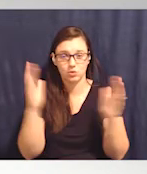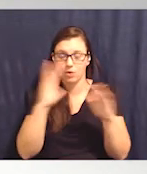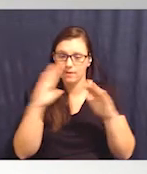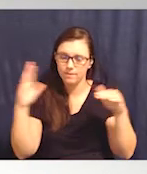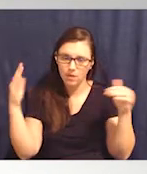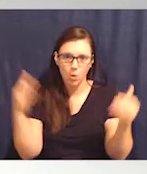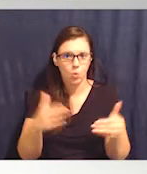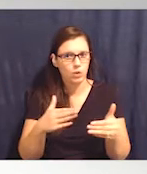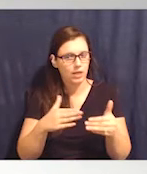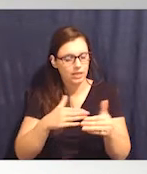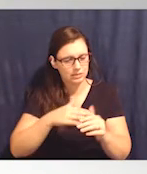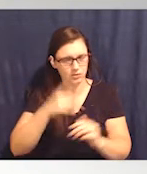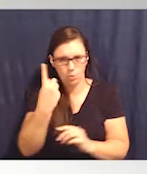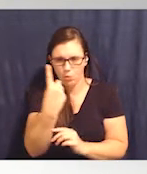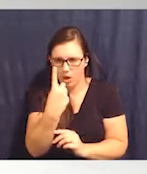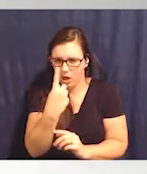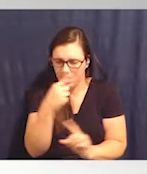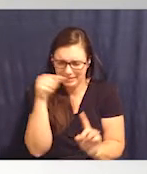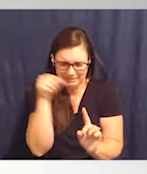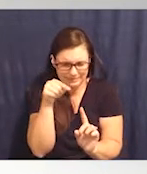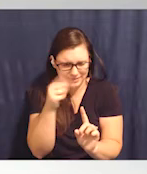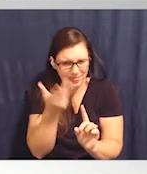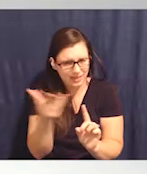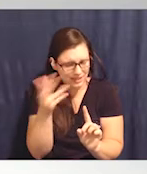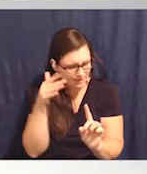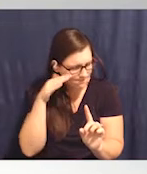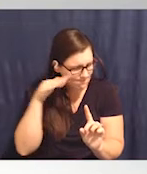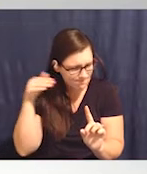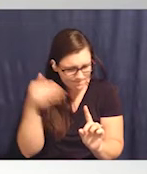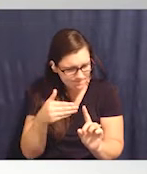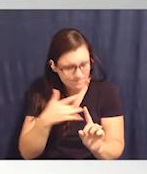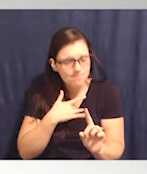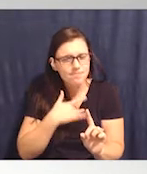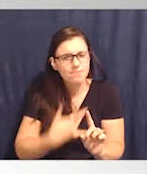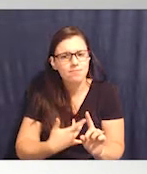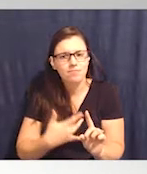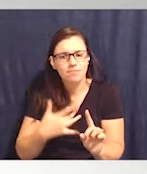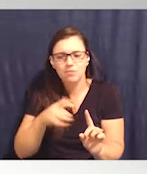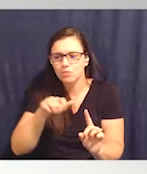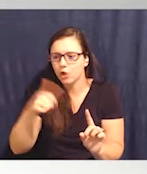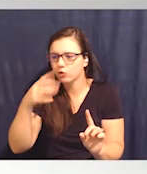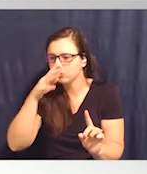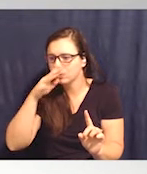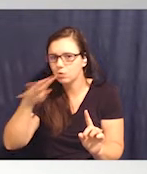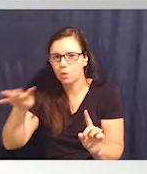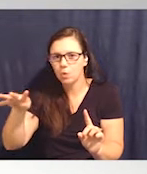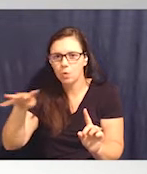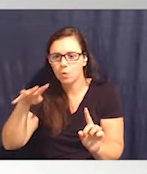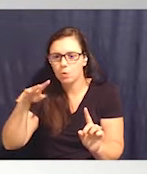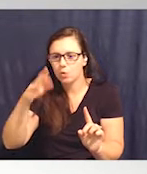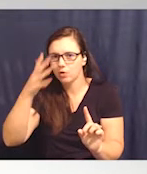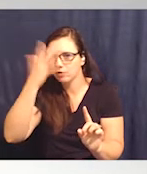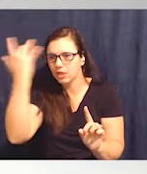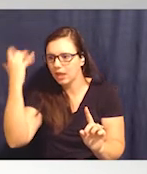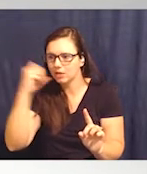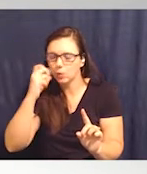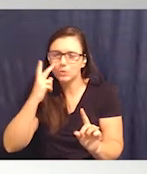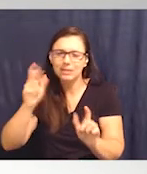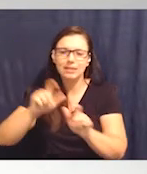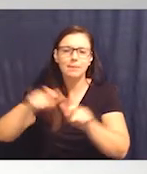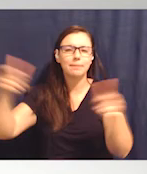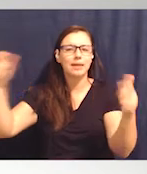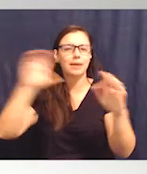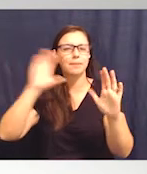one thing that you have a tendency to lose sight of the bigger picture of what's going on with your child. I've done it